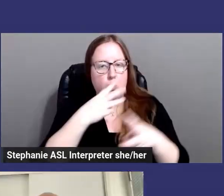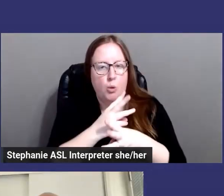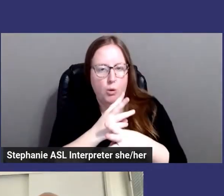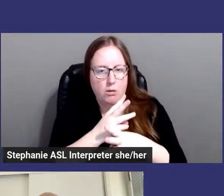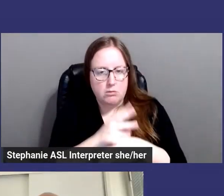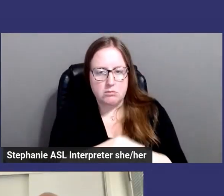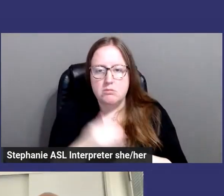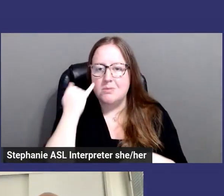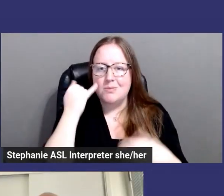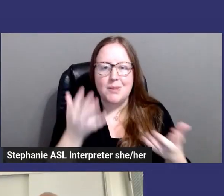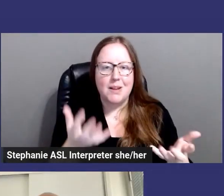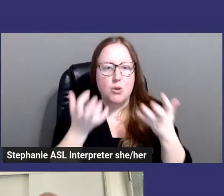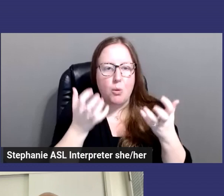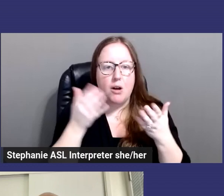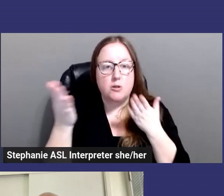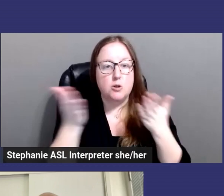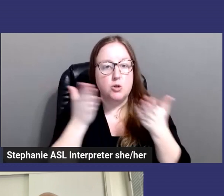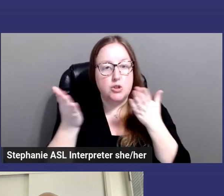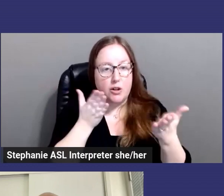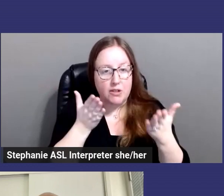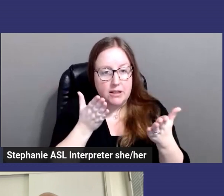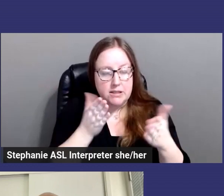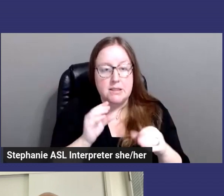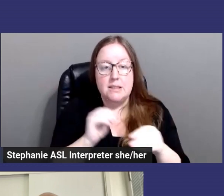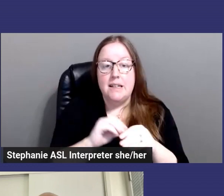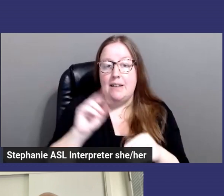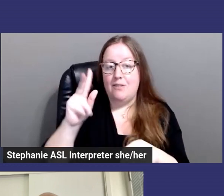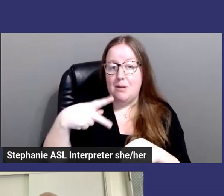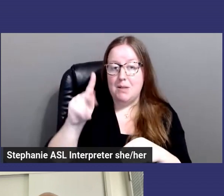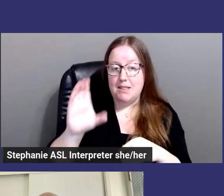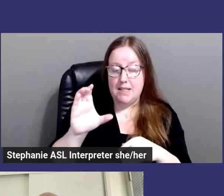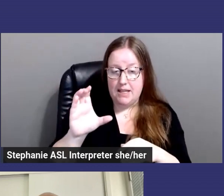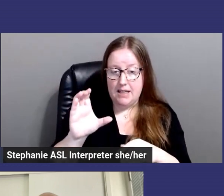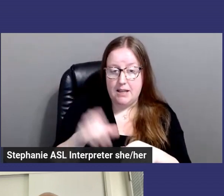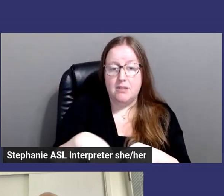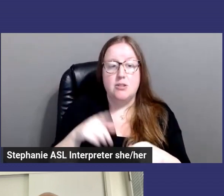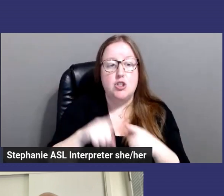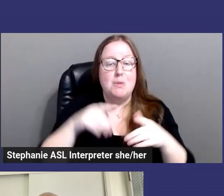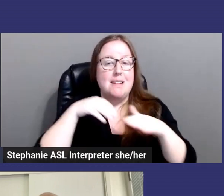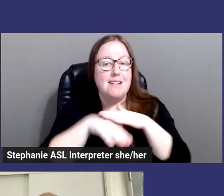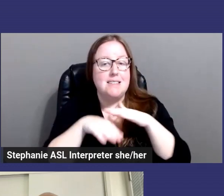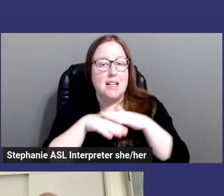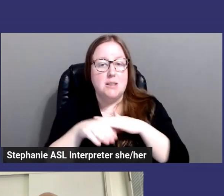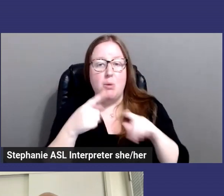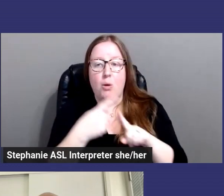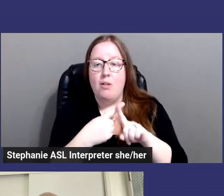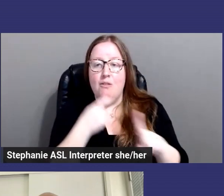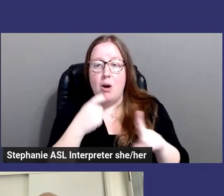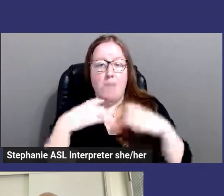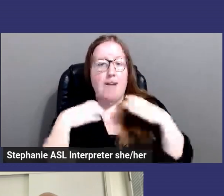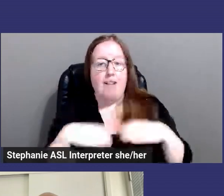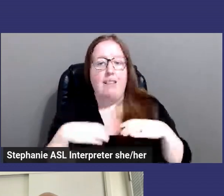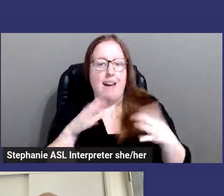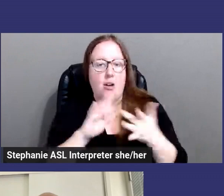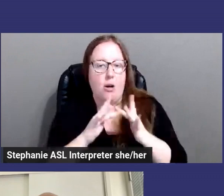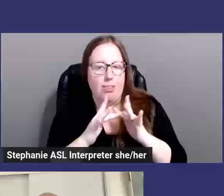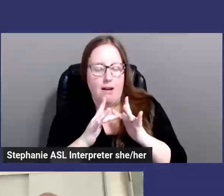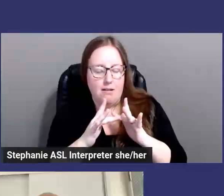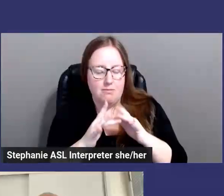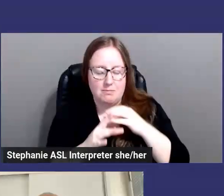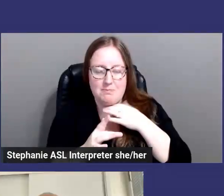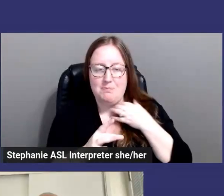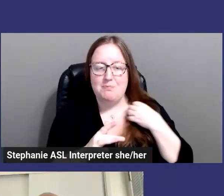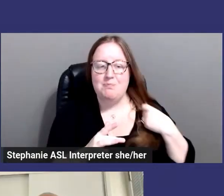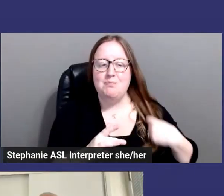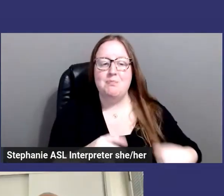get your service in some VPC to be accessible from some client on the internet there? And so I